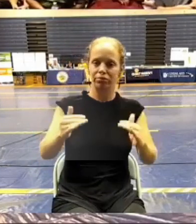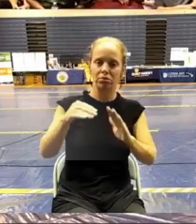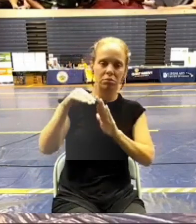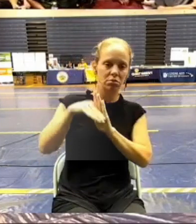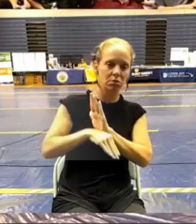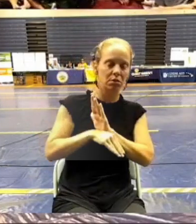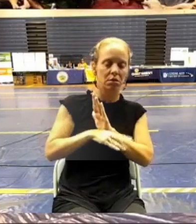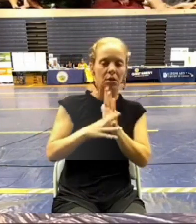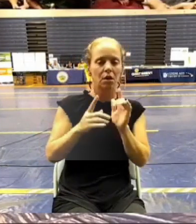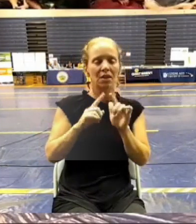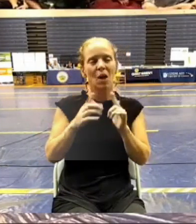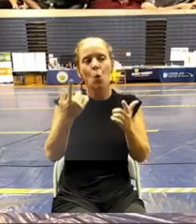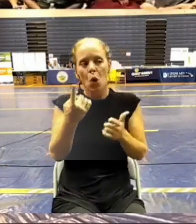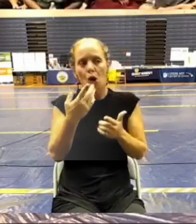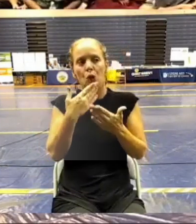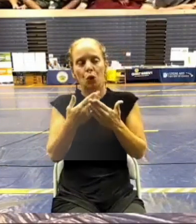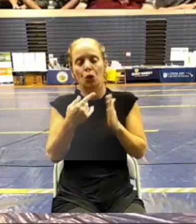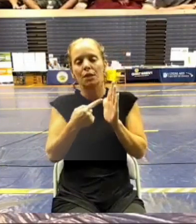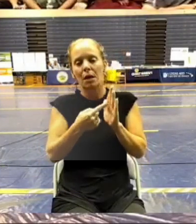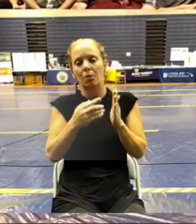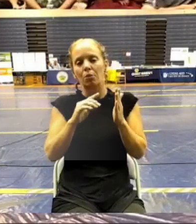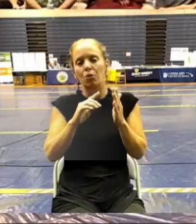just an example.